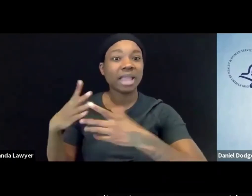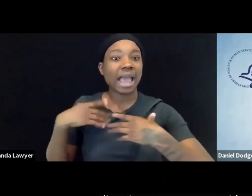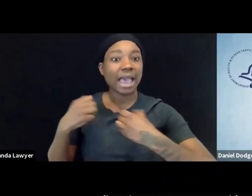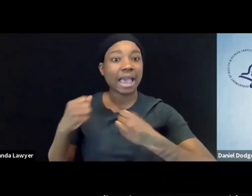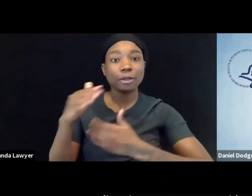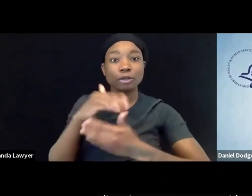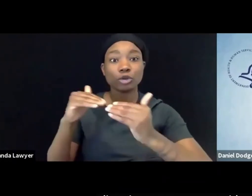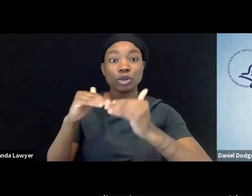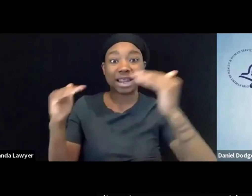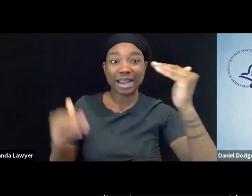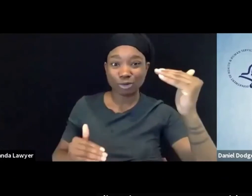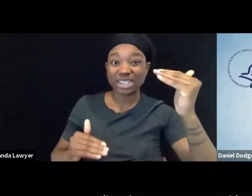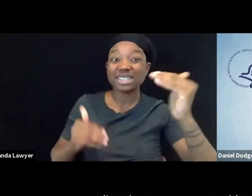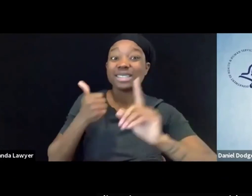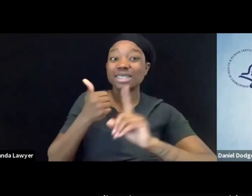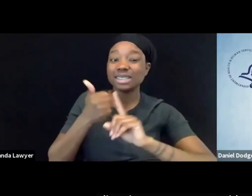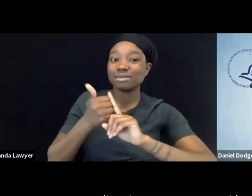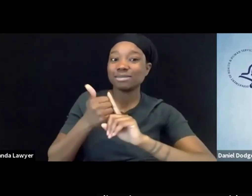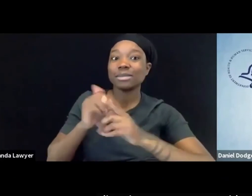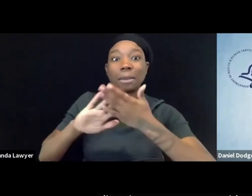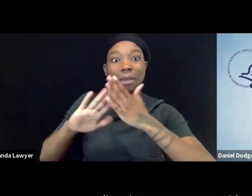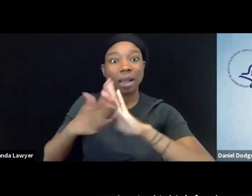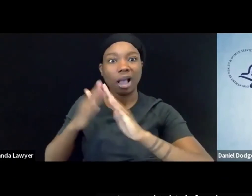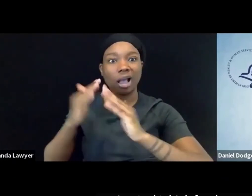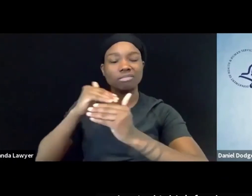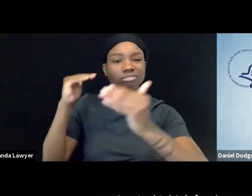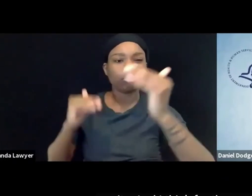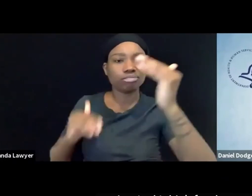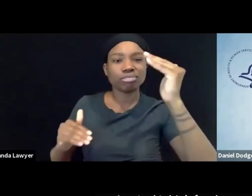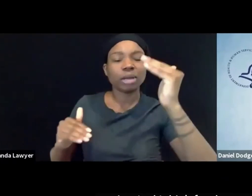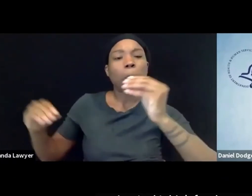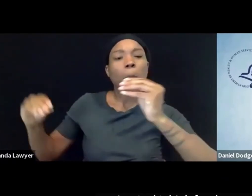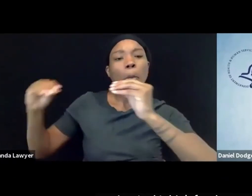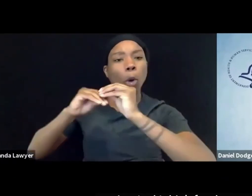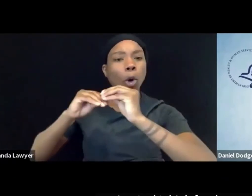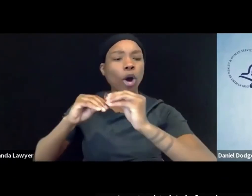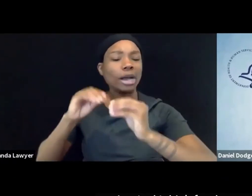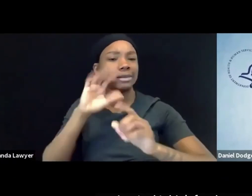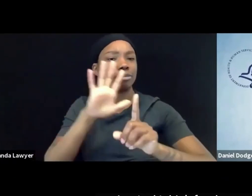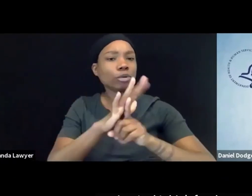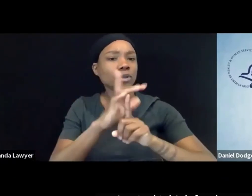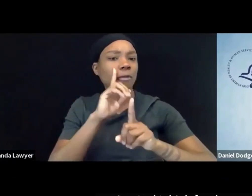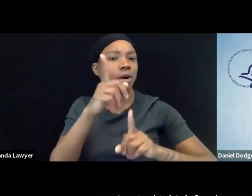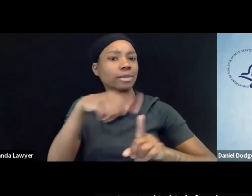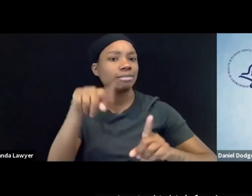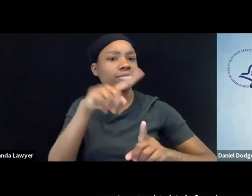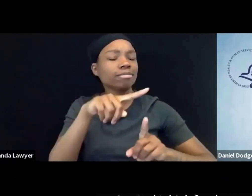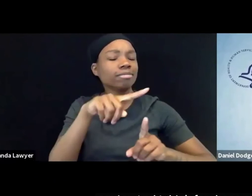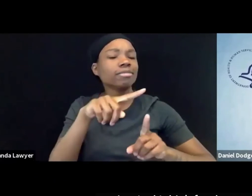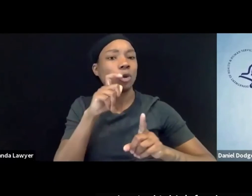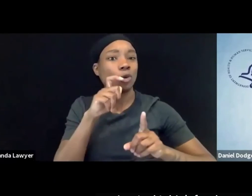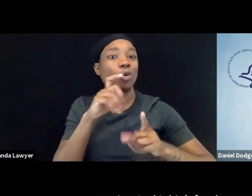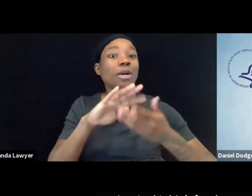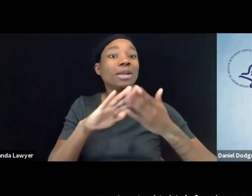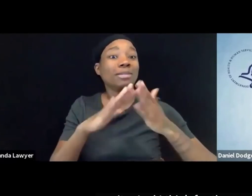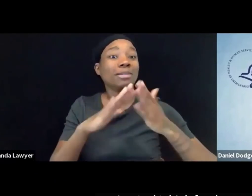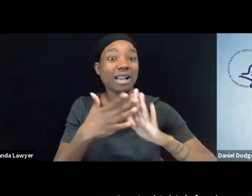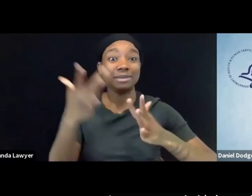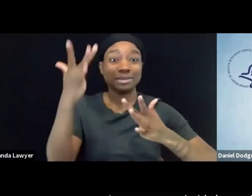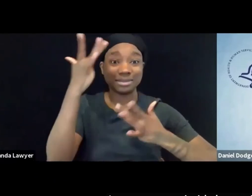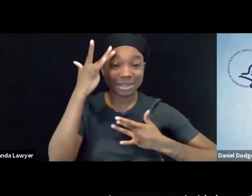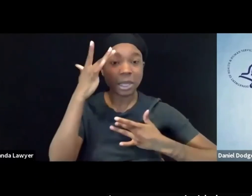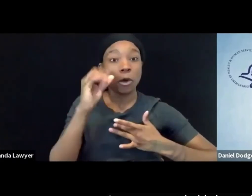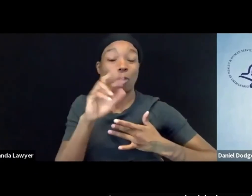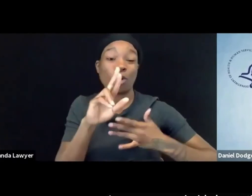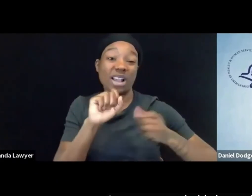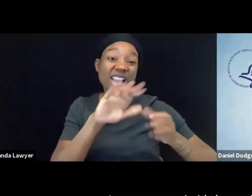directing a government-wide effort to address health equity." And I think for those of you who follow these